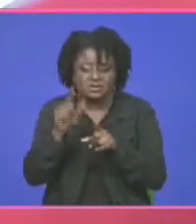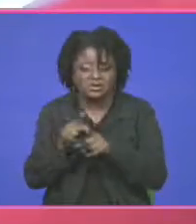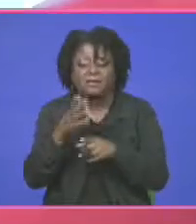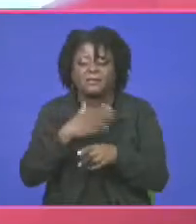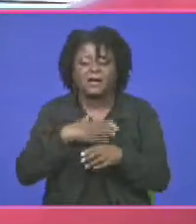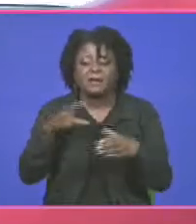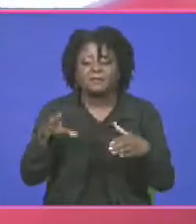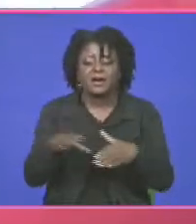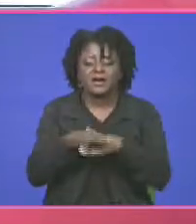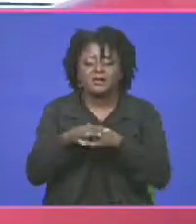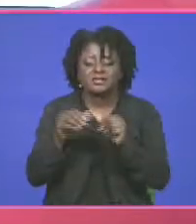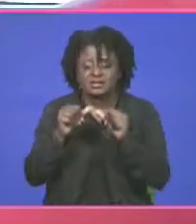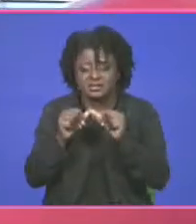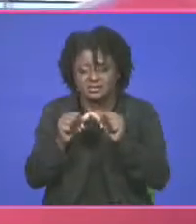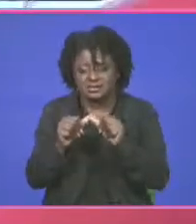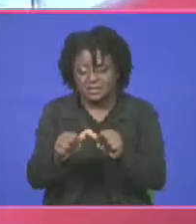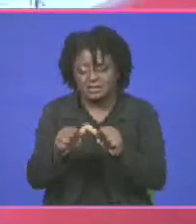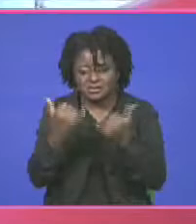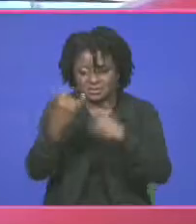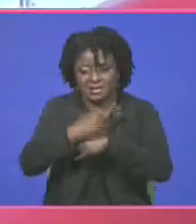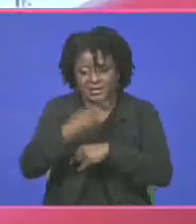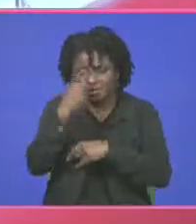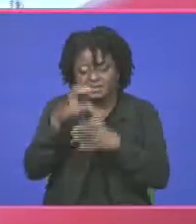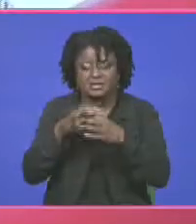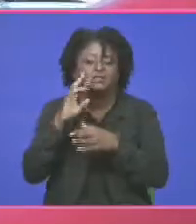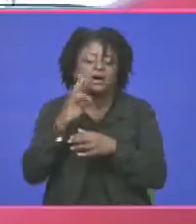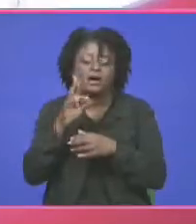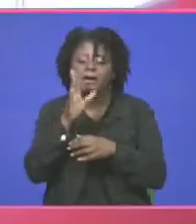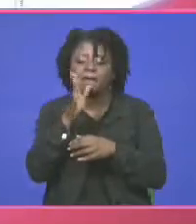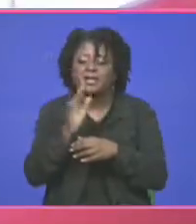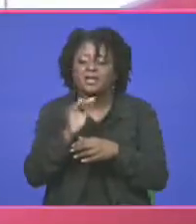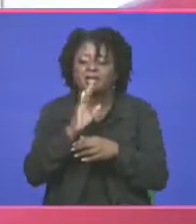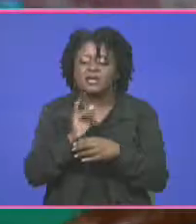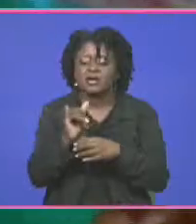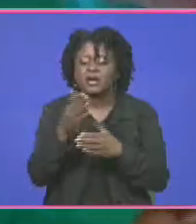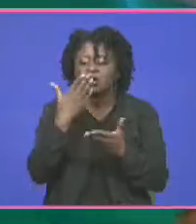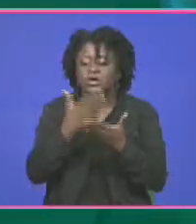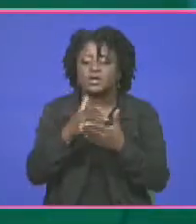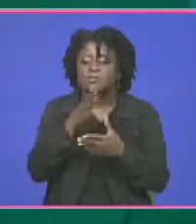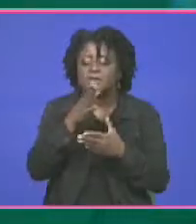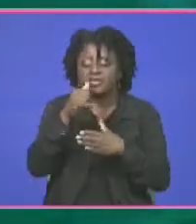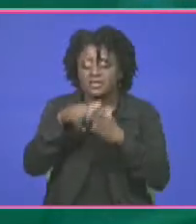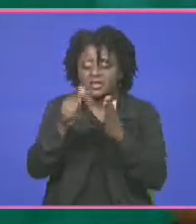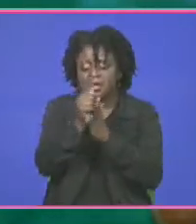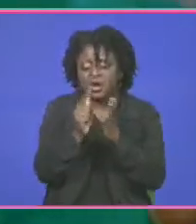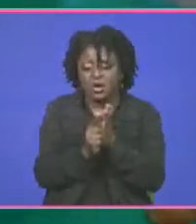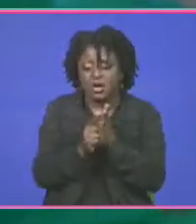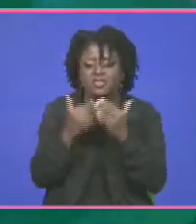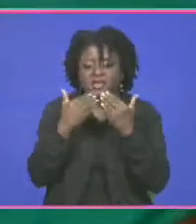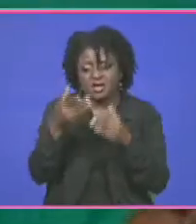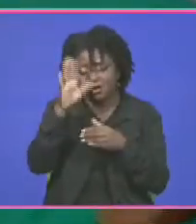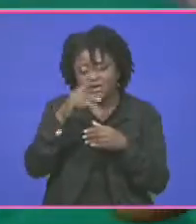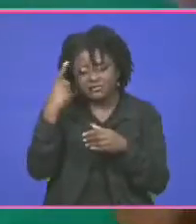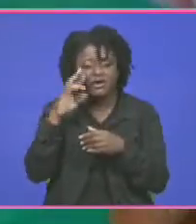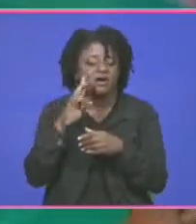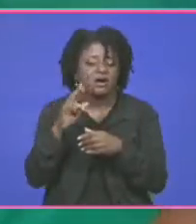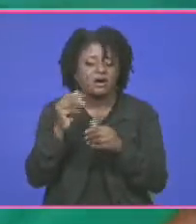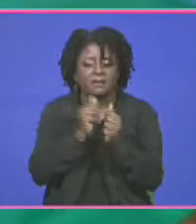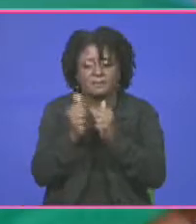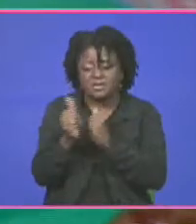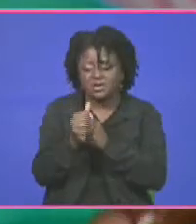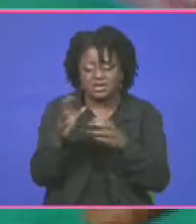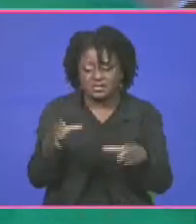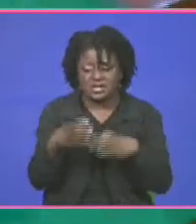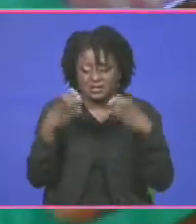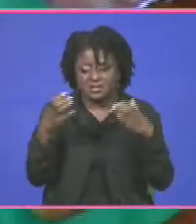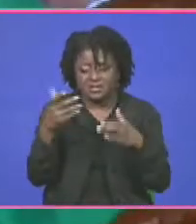today because of her being a good mother-in-law. And I thank God for her. But beyond celebrating this milestone with